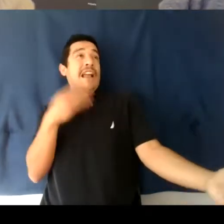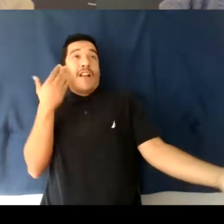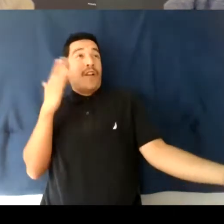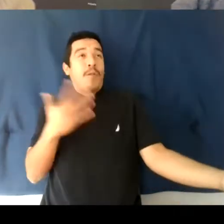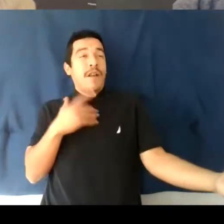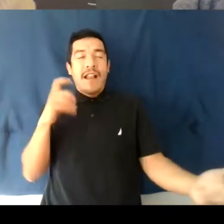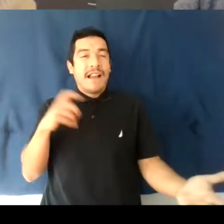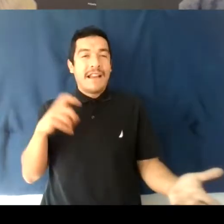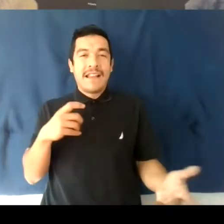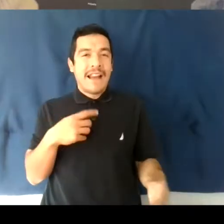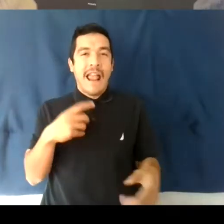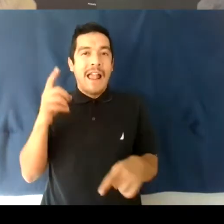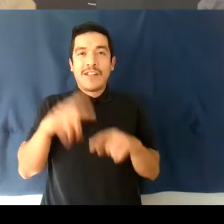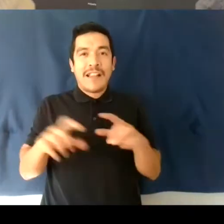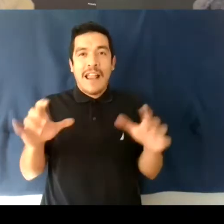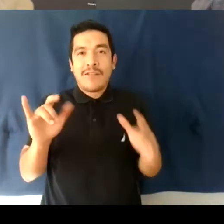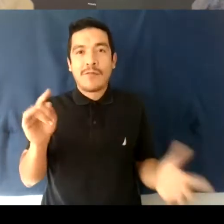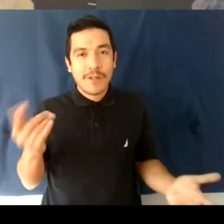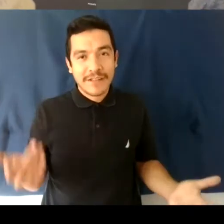Like,